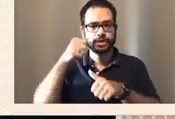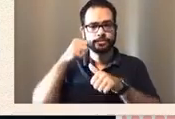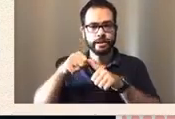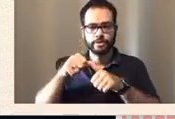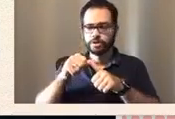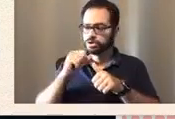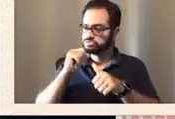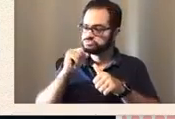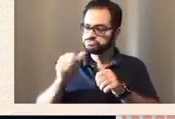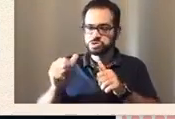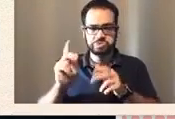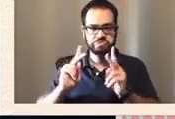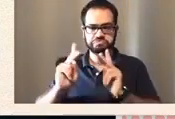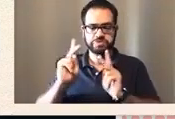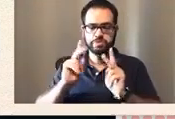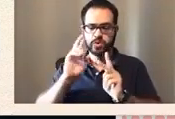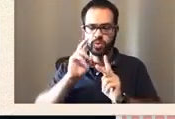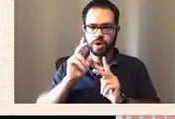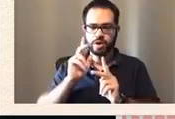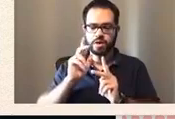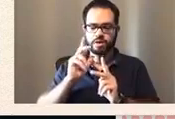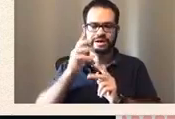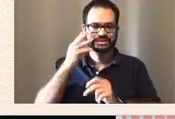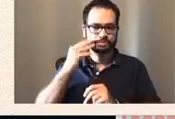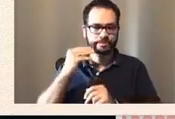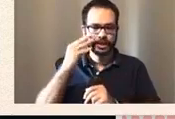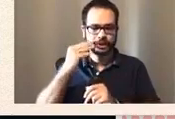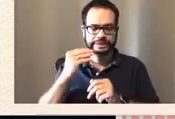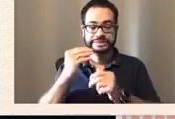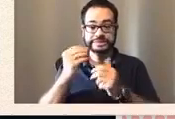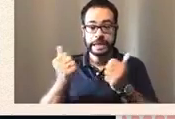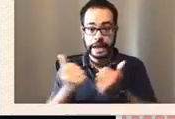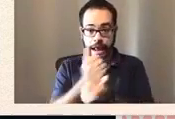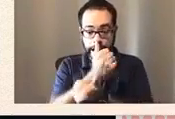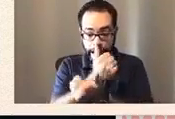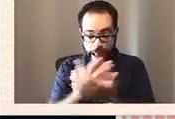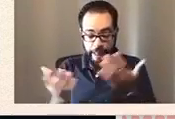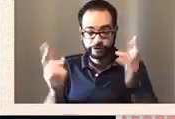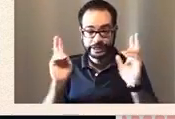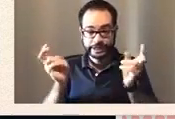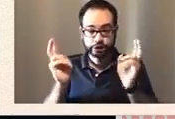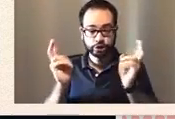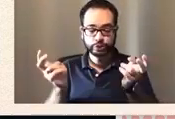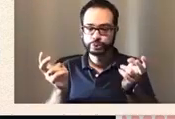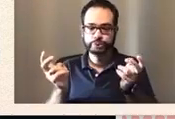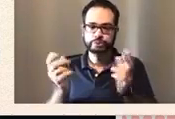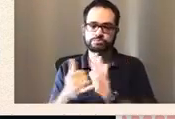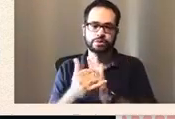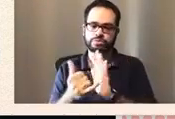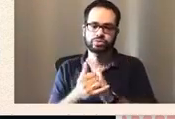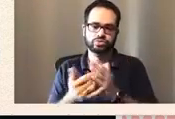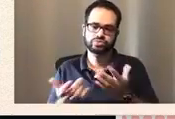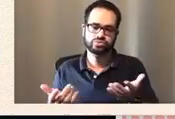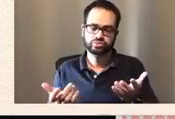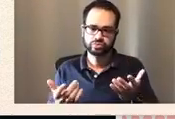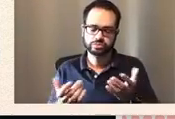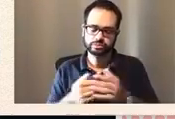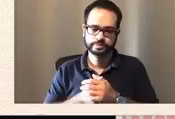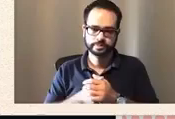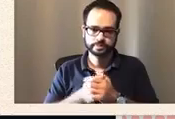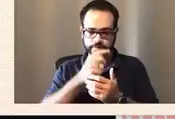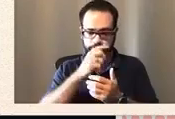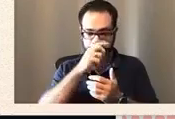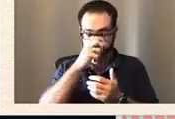personally experience every issue that a disability might go